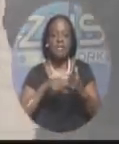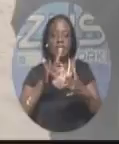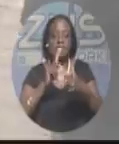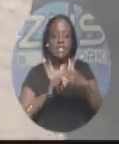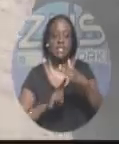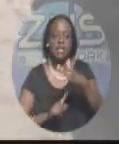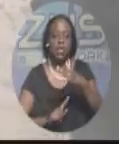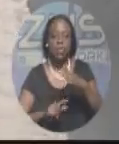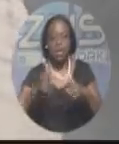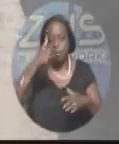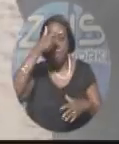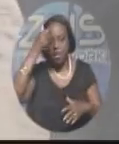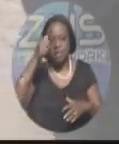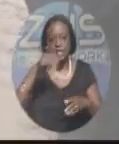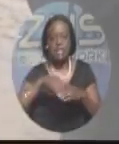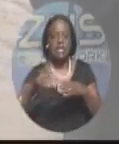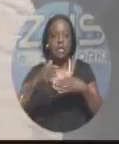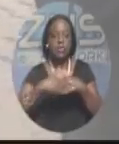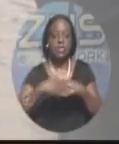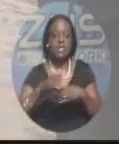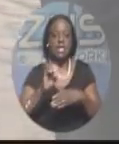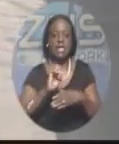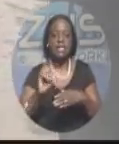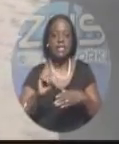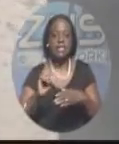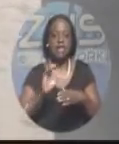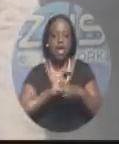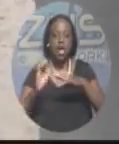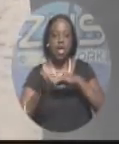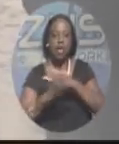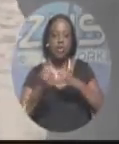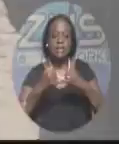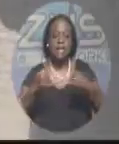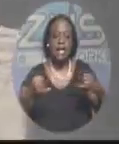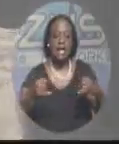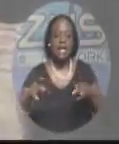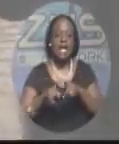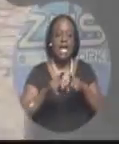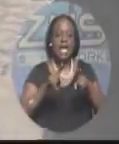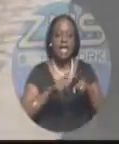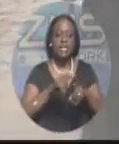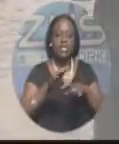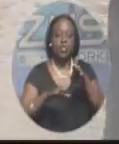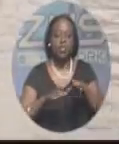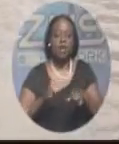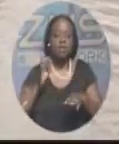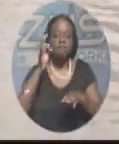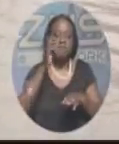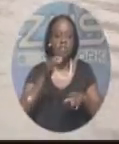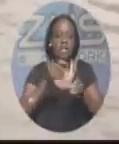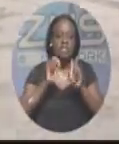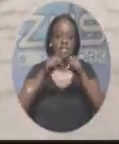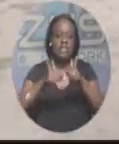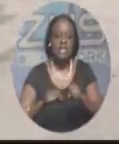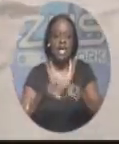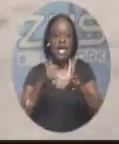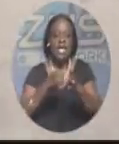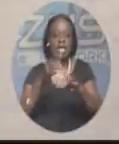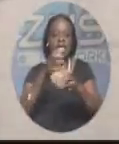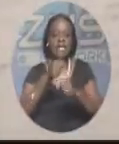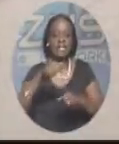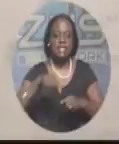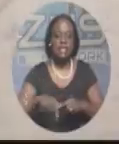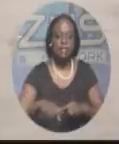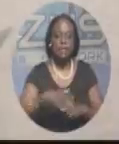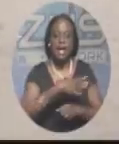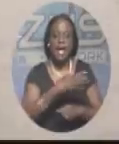the eastern shoreline and eastern coastline. But as you walk further out to the sea, this gets deeper and deeper and deeper. As you can tell by my